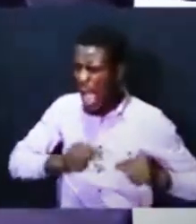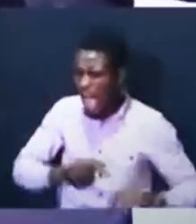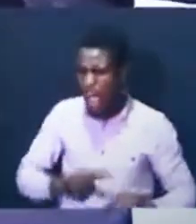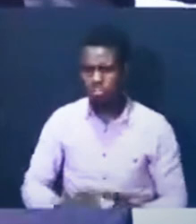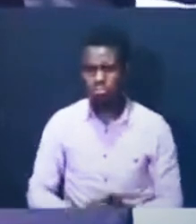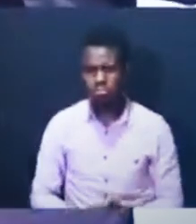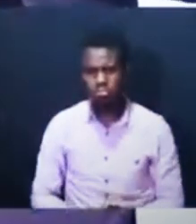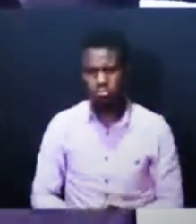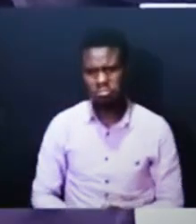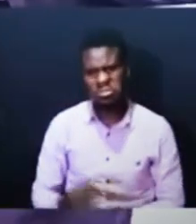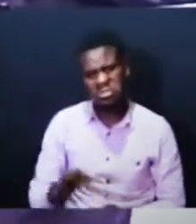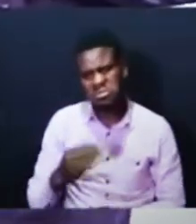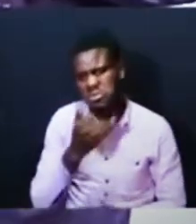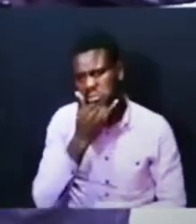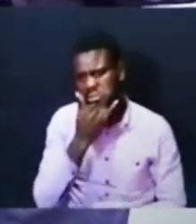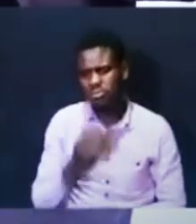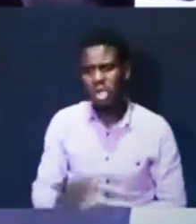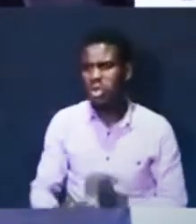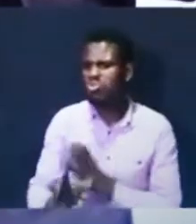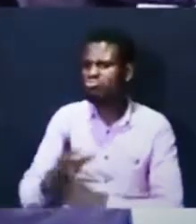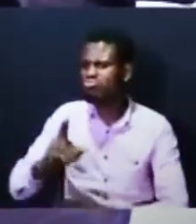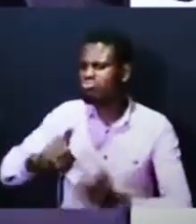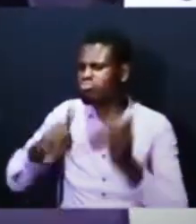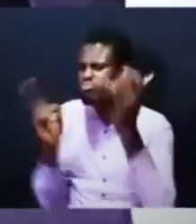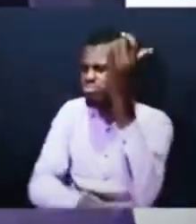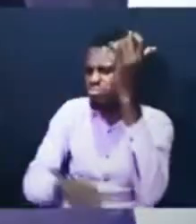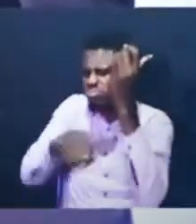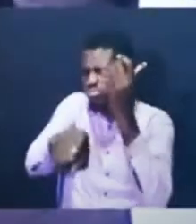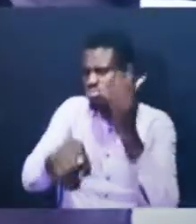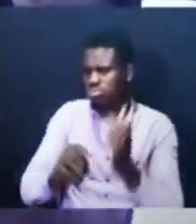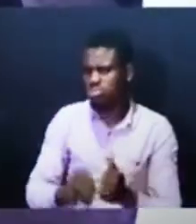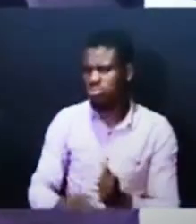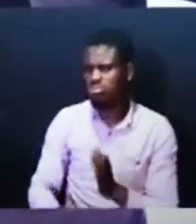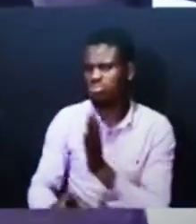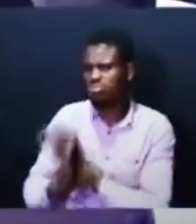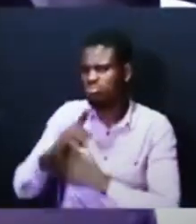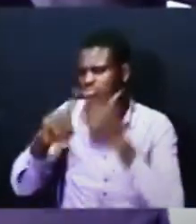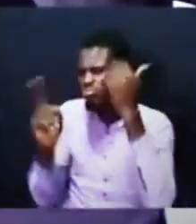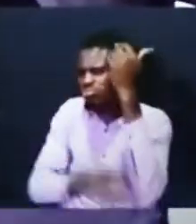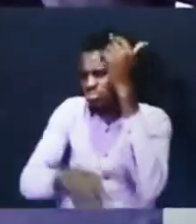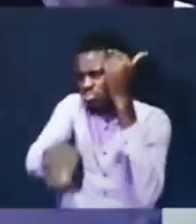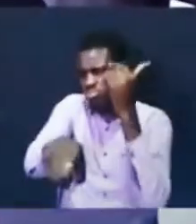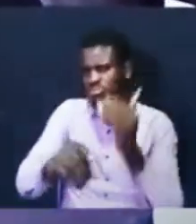oyie me boni pi ewurade betua no ka sedie ni nwuma etie.